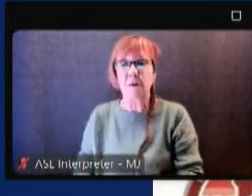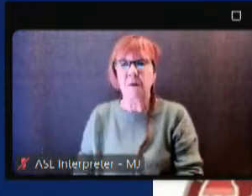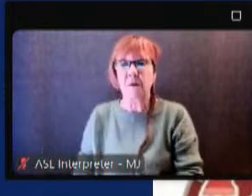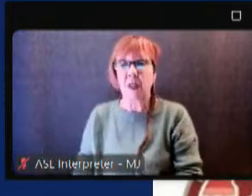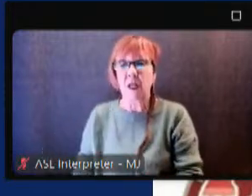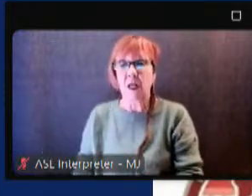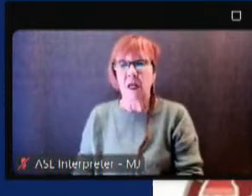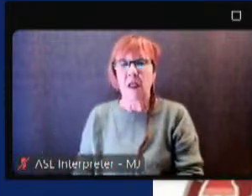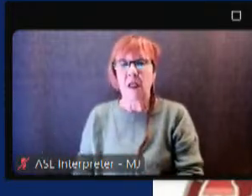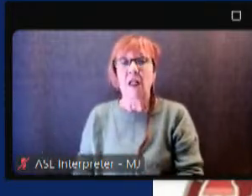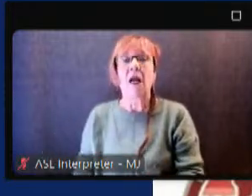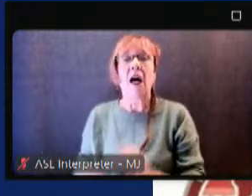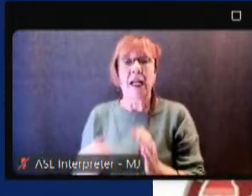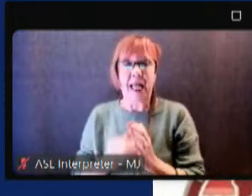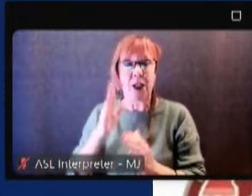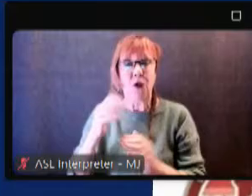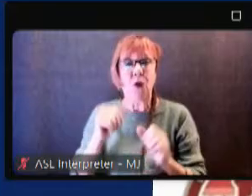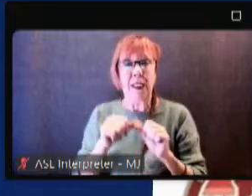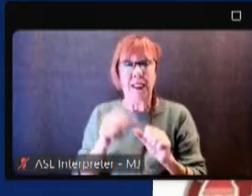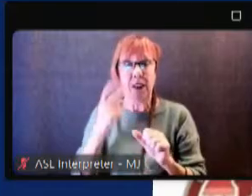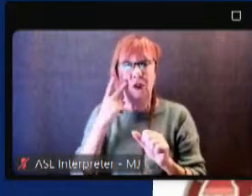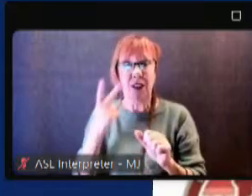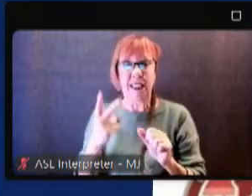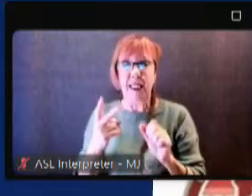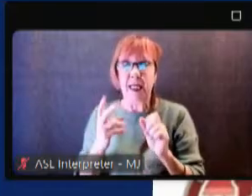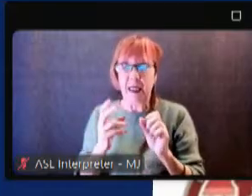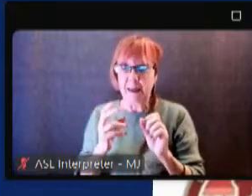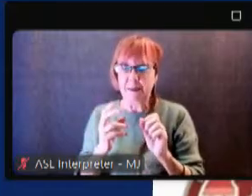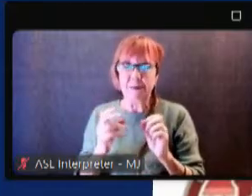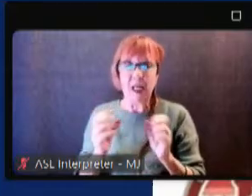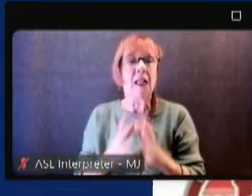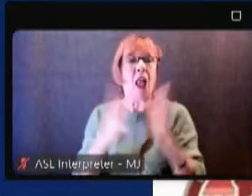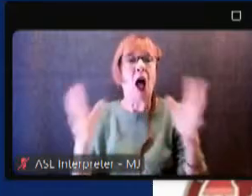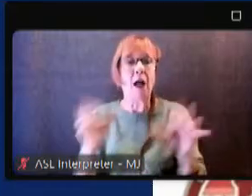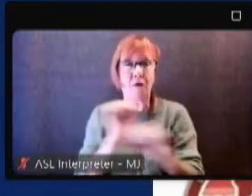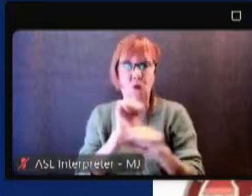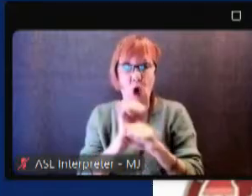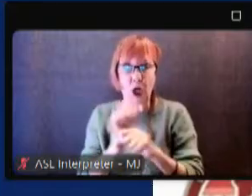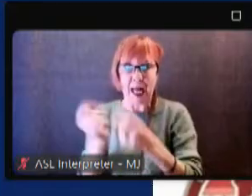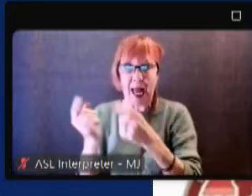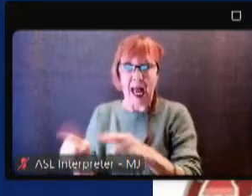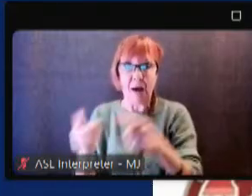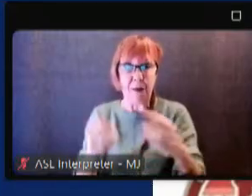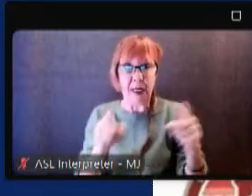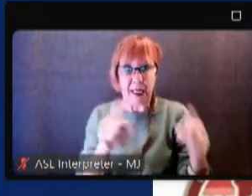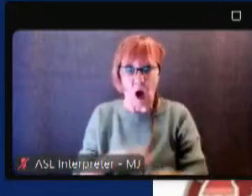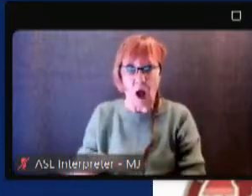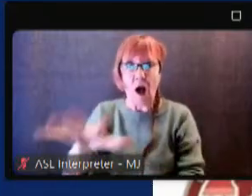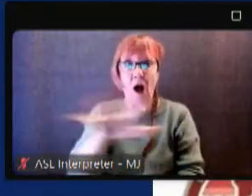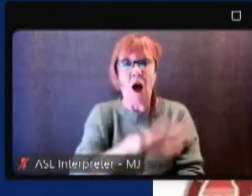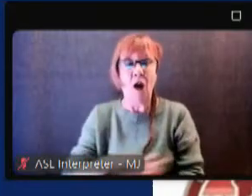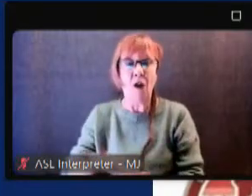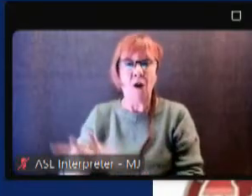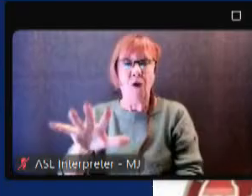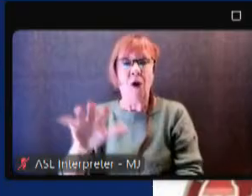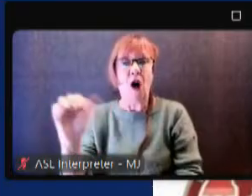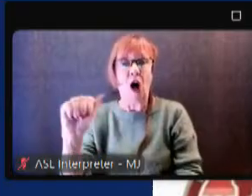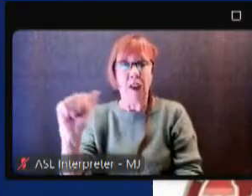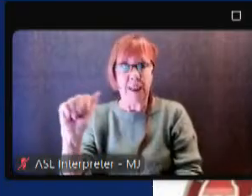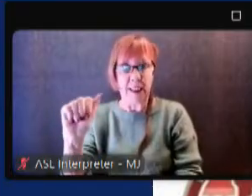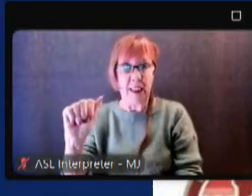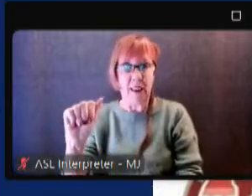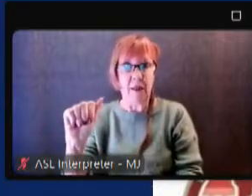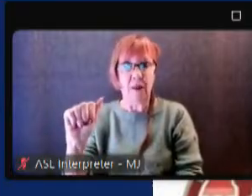So again, you will continue to see a significant amount of work happening throughout Altadena. We have been